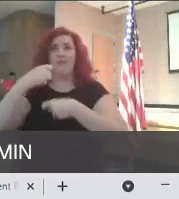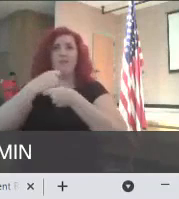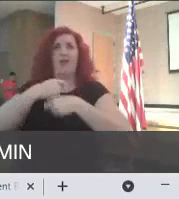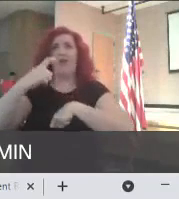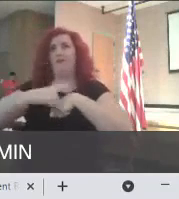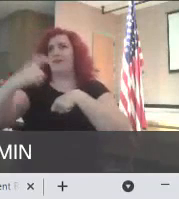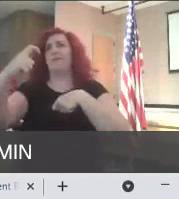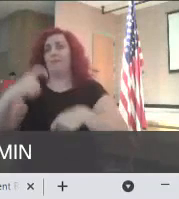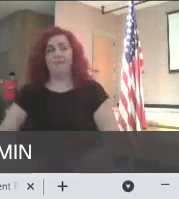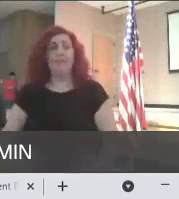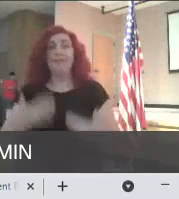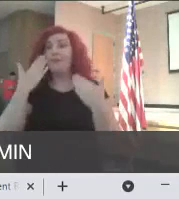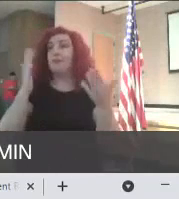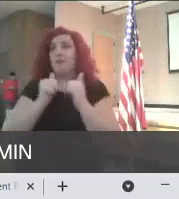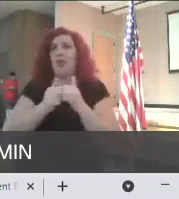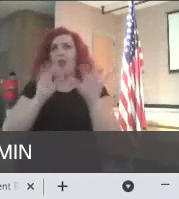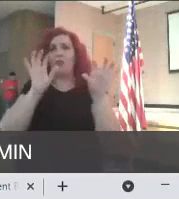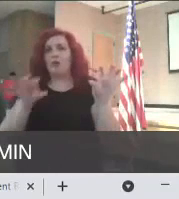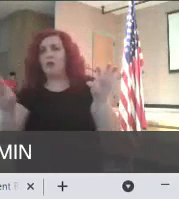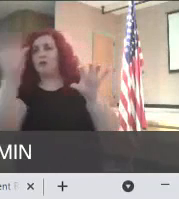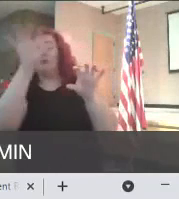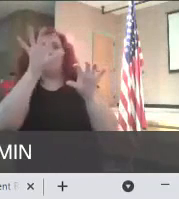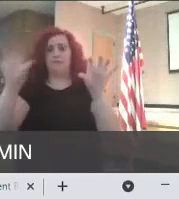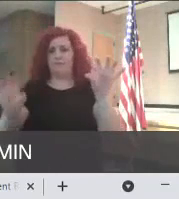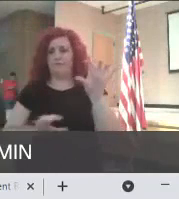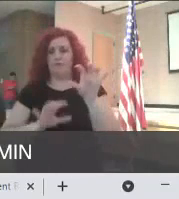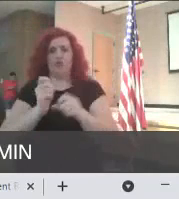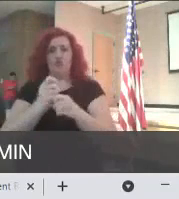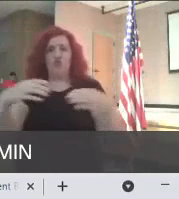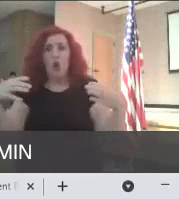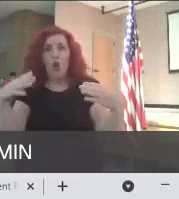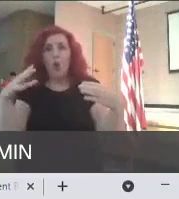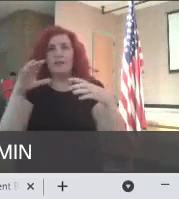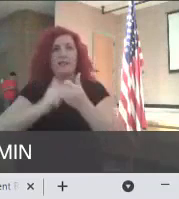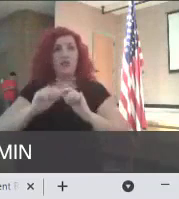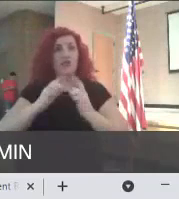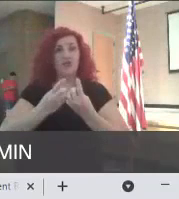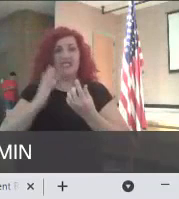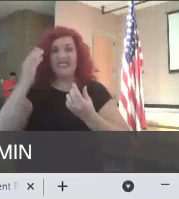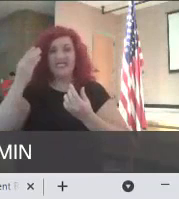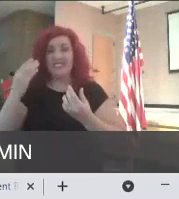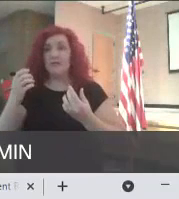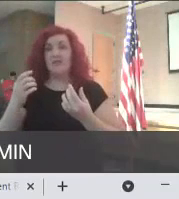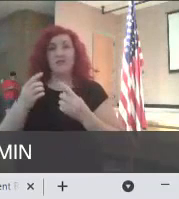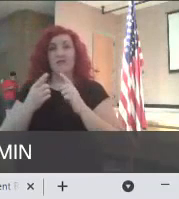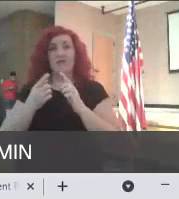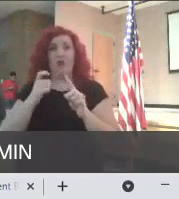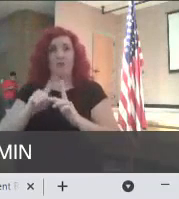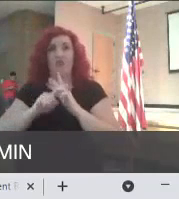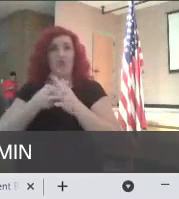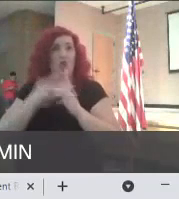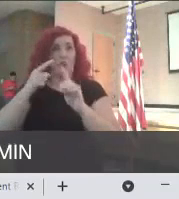don't know that how neighboring blocks were combined to grow each district, but they appear to have been added radiating from the starting